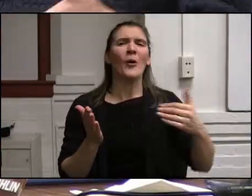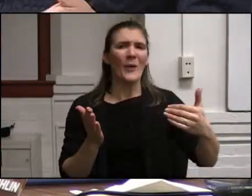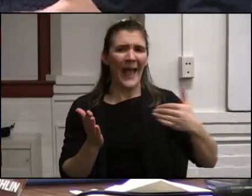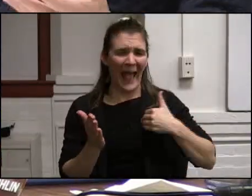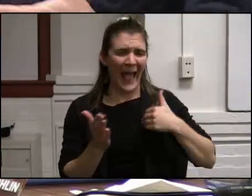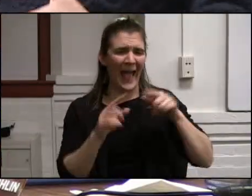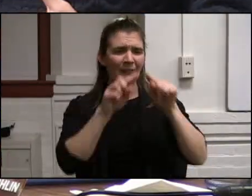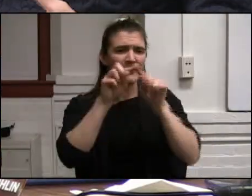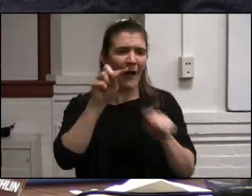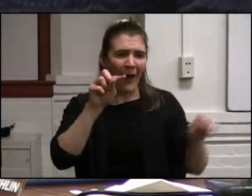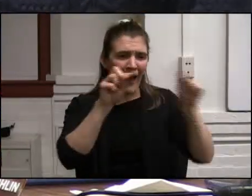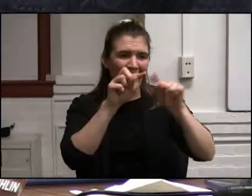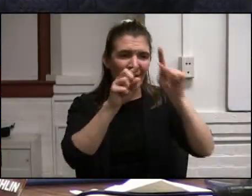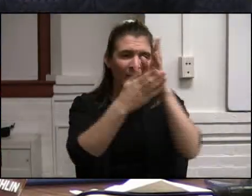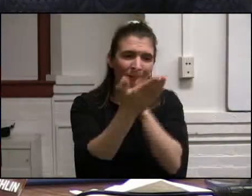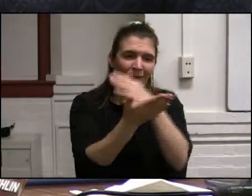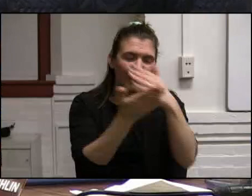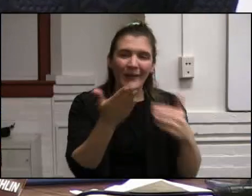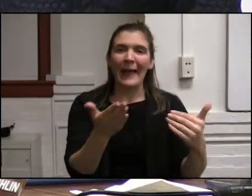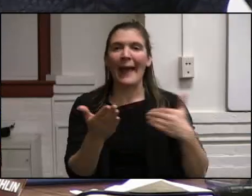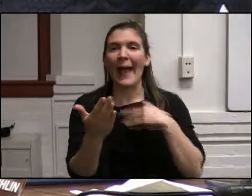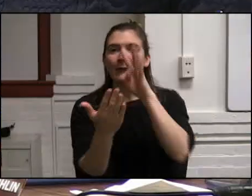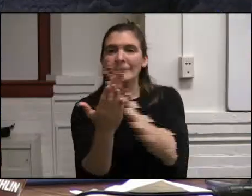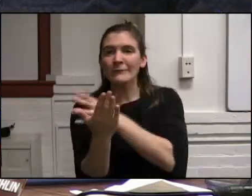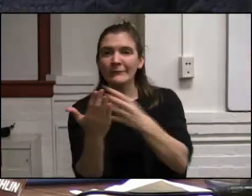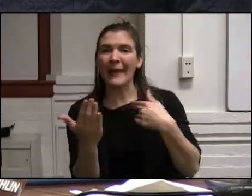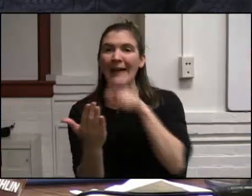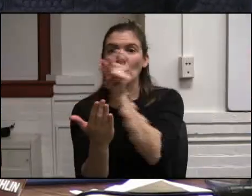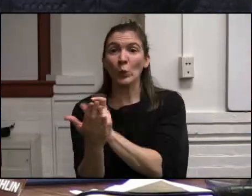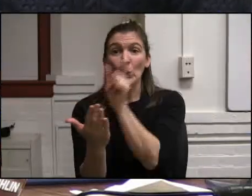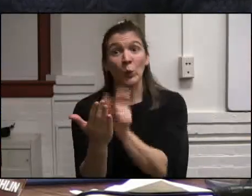already exist for us. Basically taking the